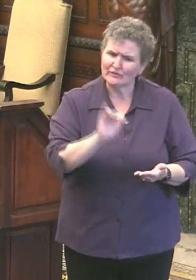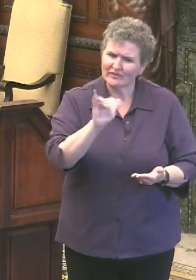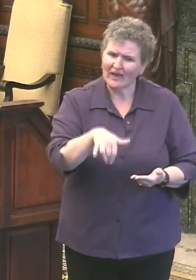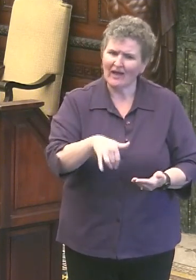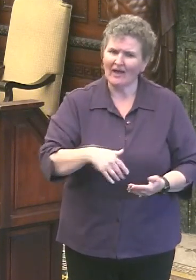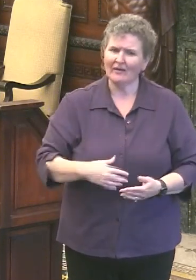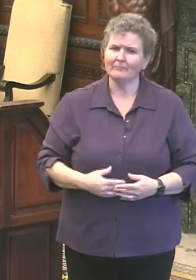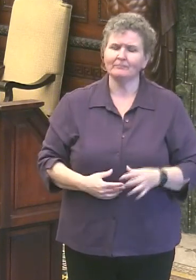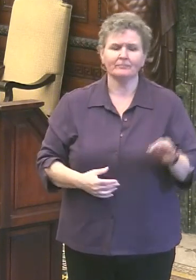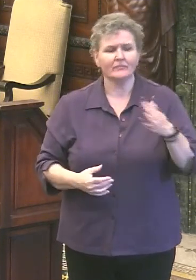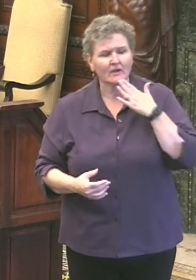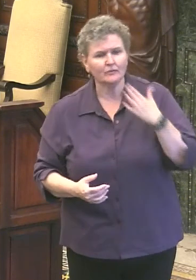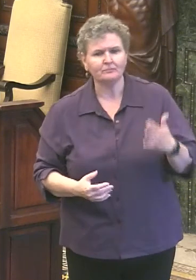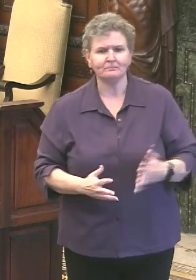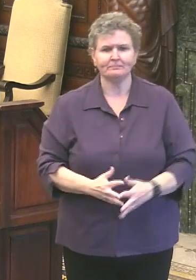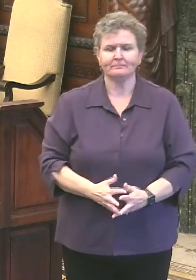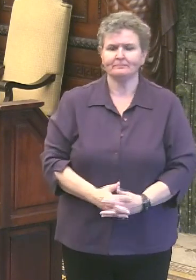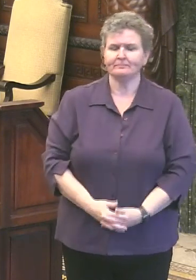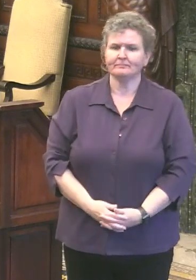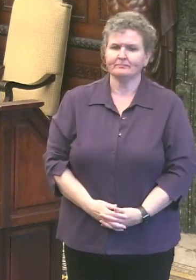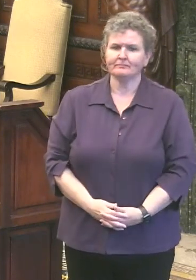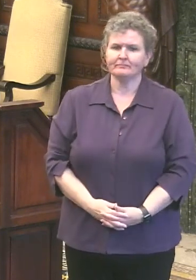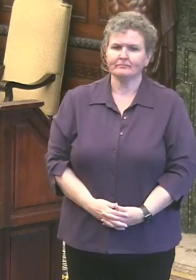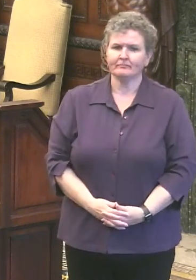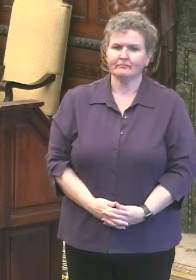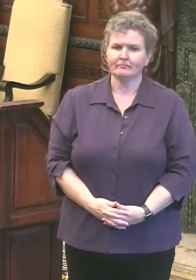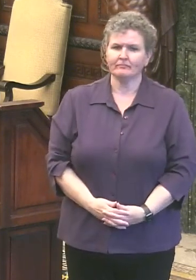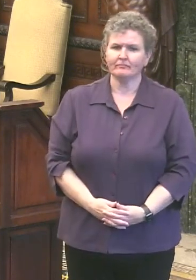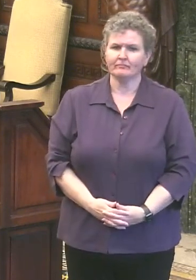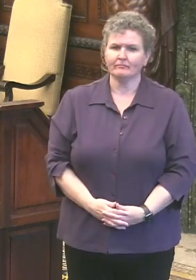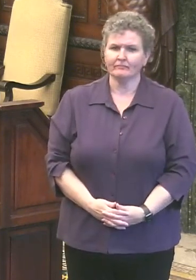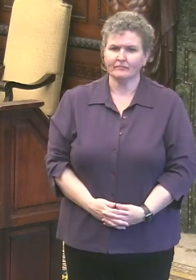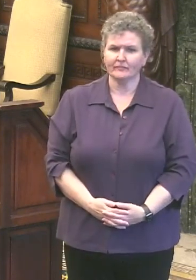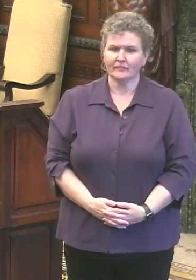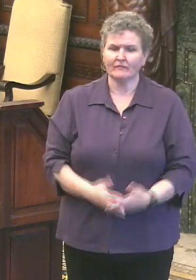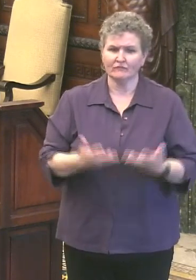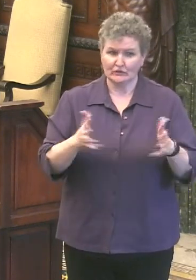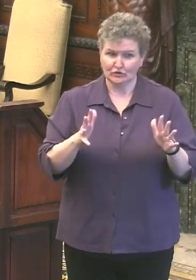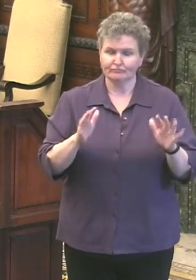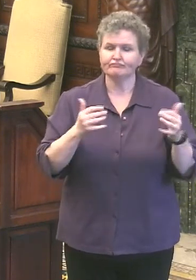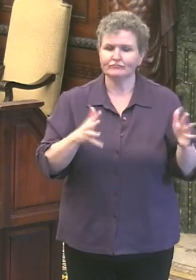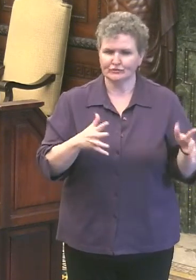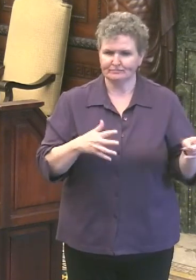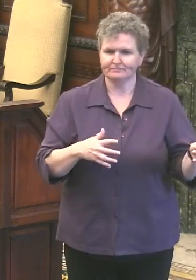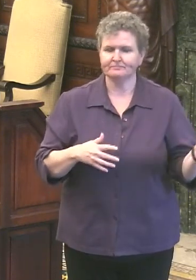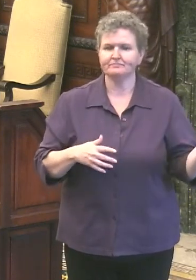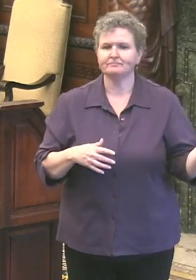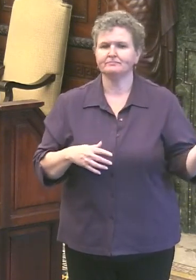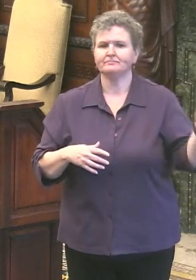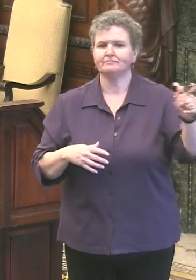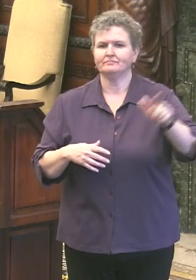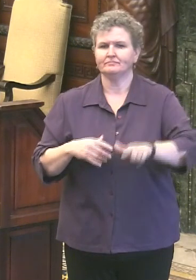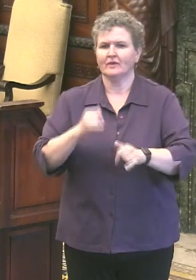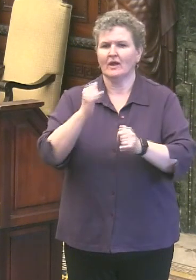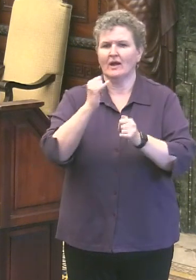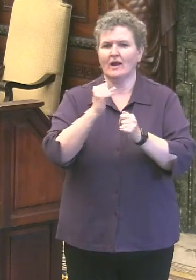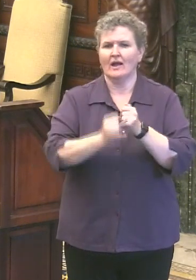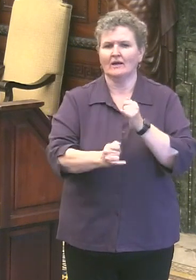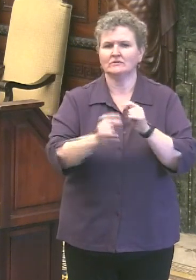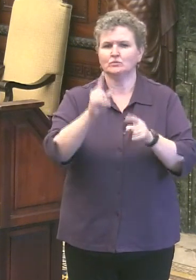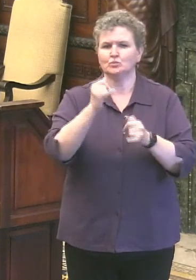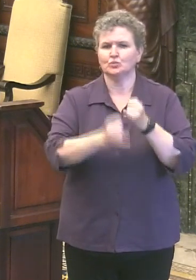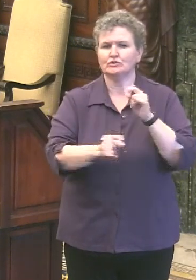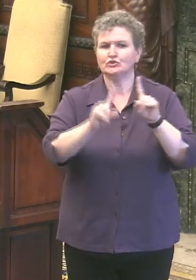you. All right, you're all set, Danya? Very good. And this is the last call for questions.